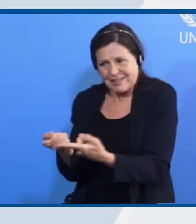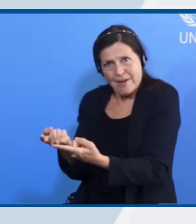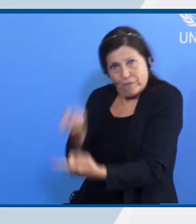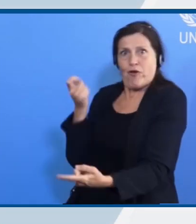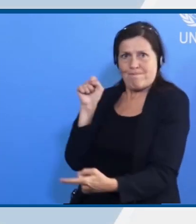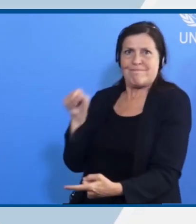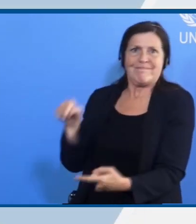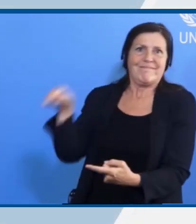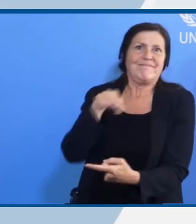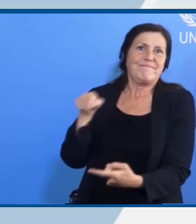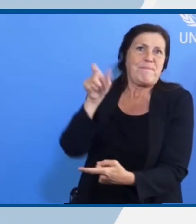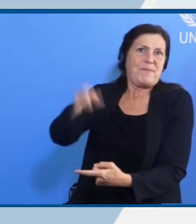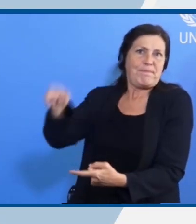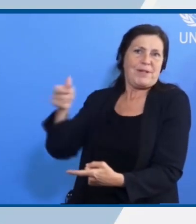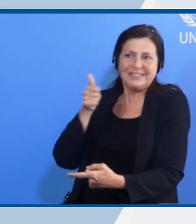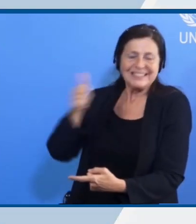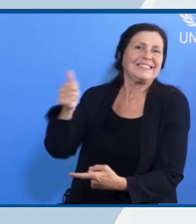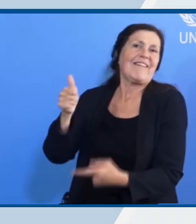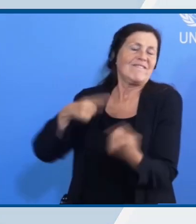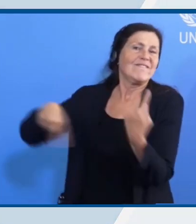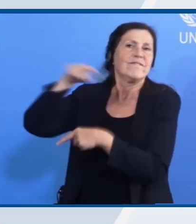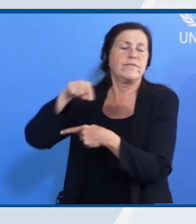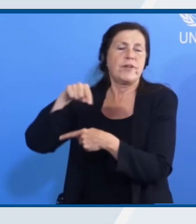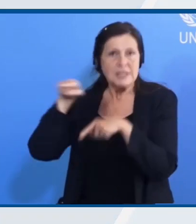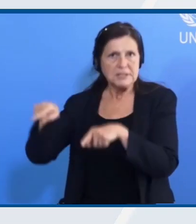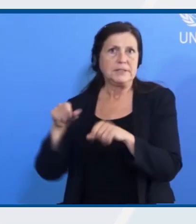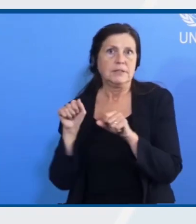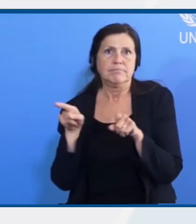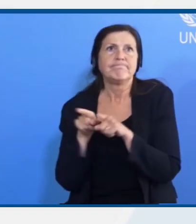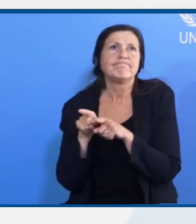the government must have the ability to catch this